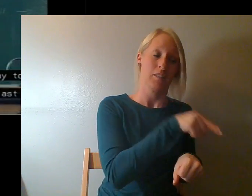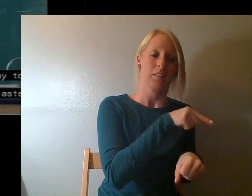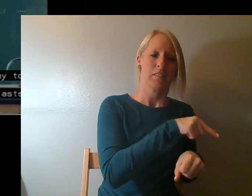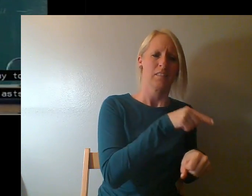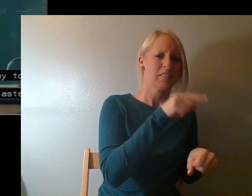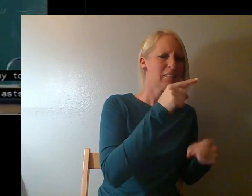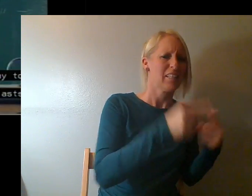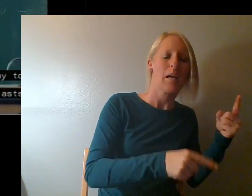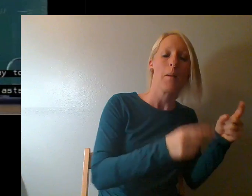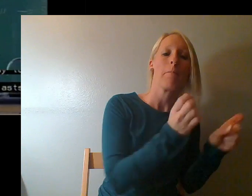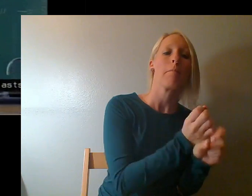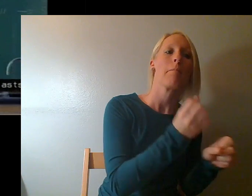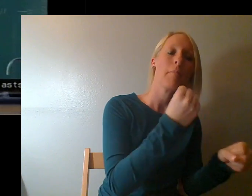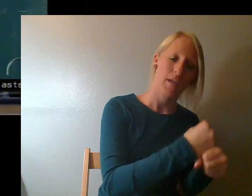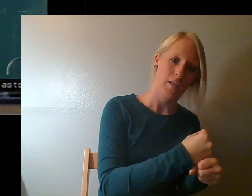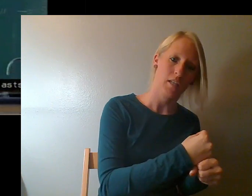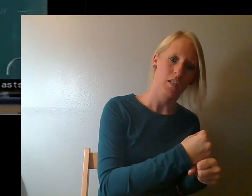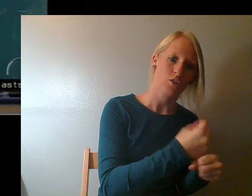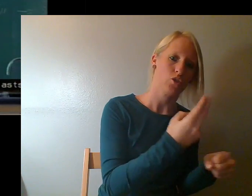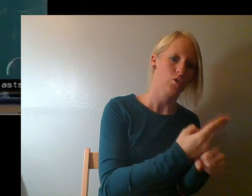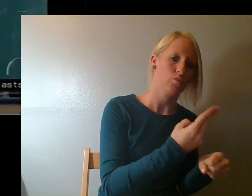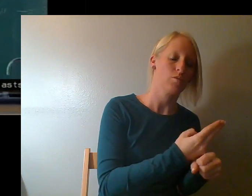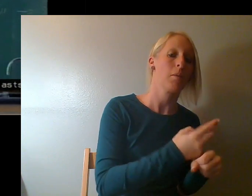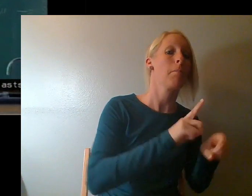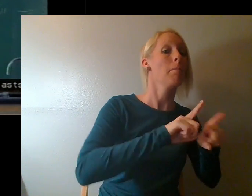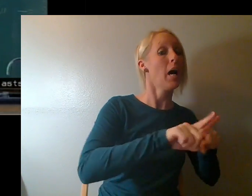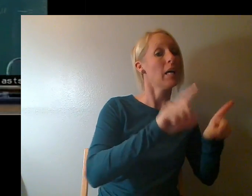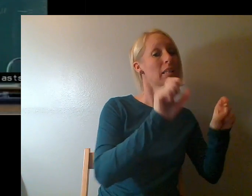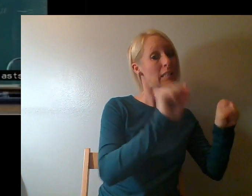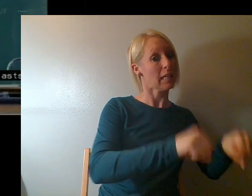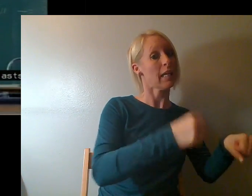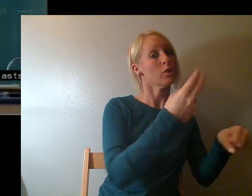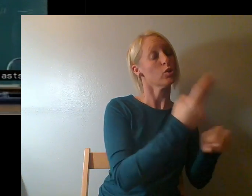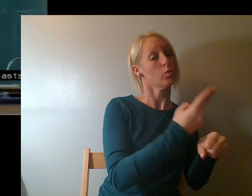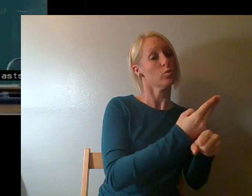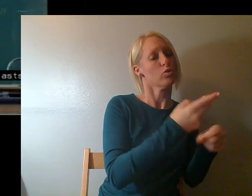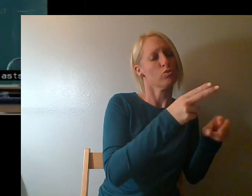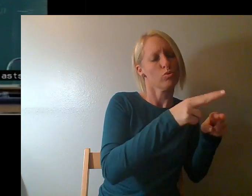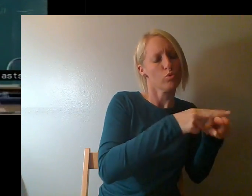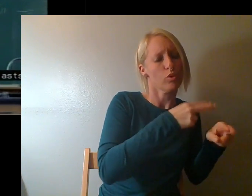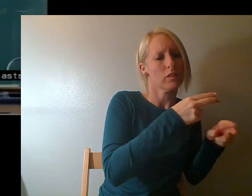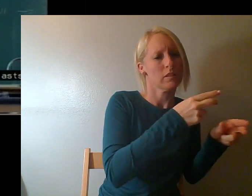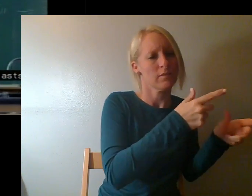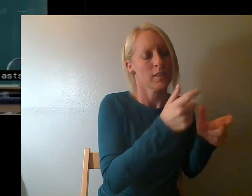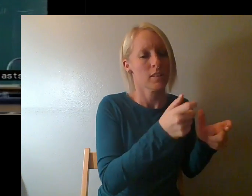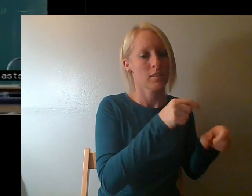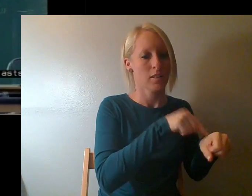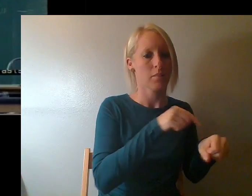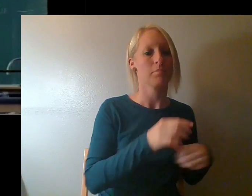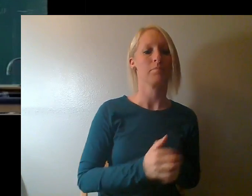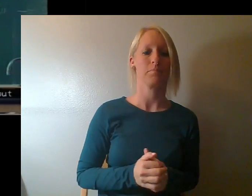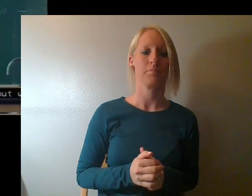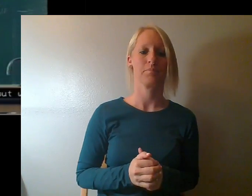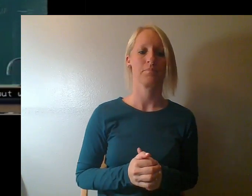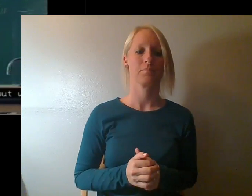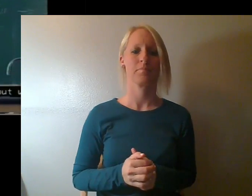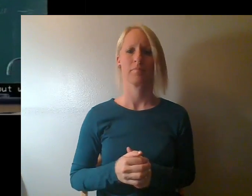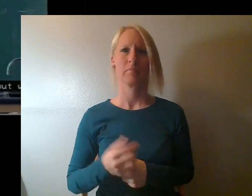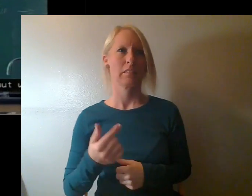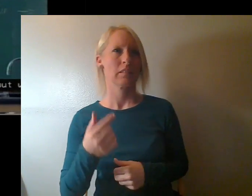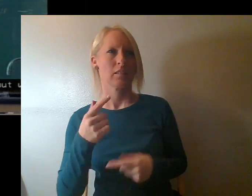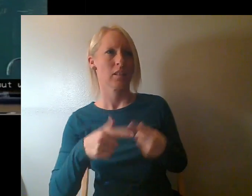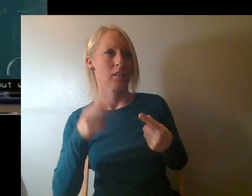can't make chloroplasts to have them to use. But they get it from We get it from plant cells, but we don't